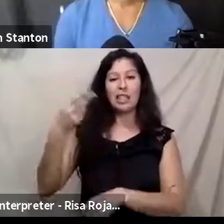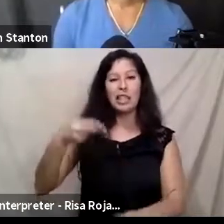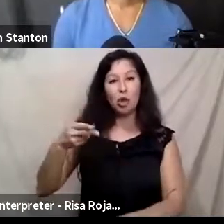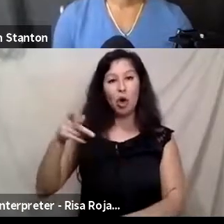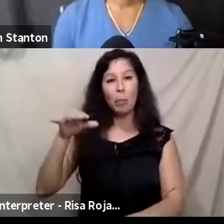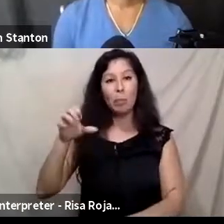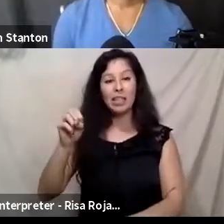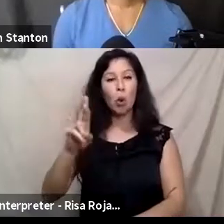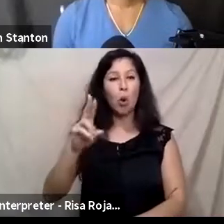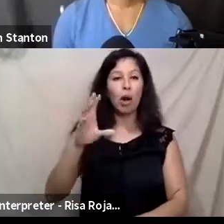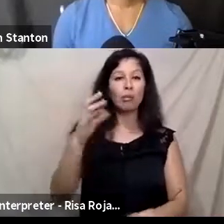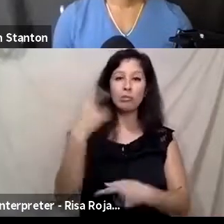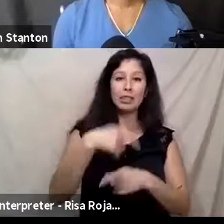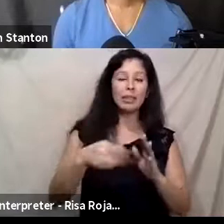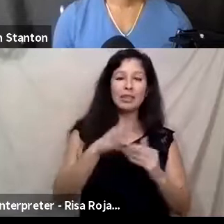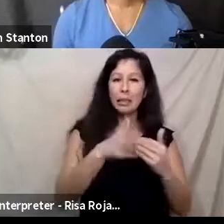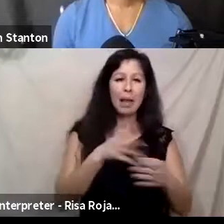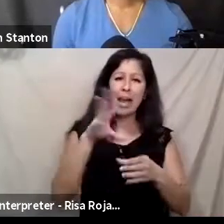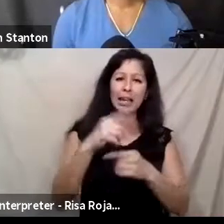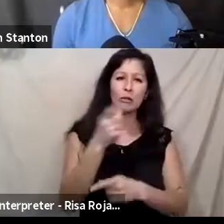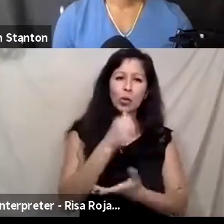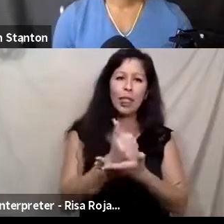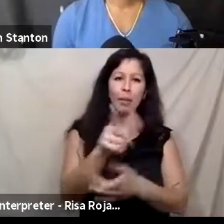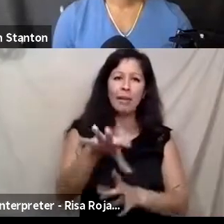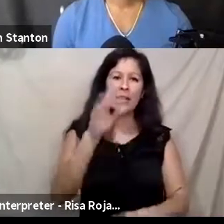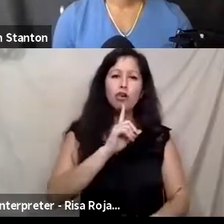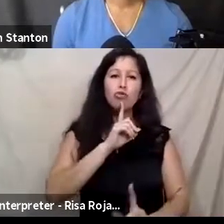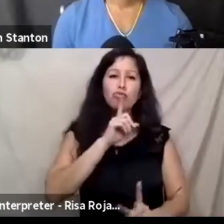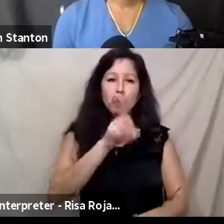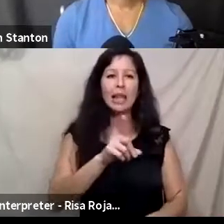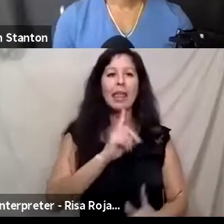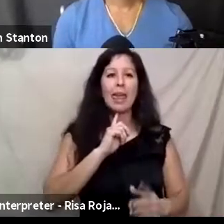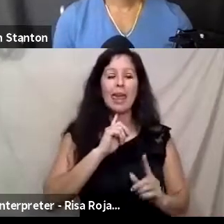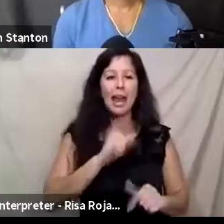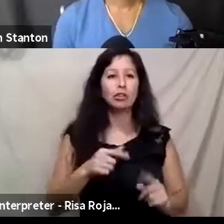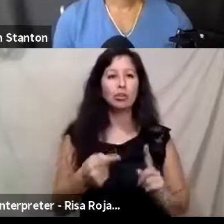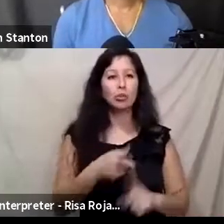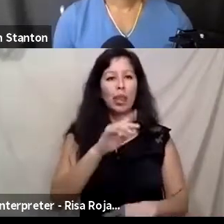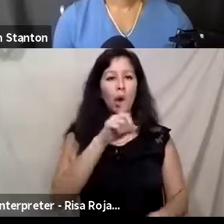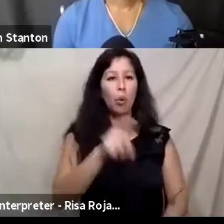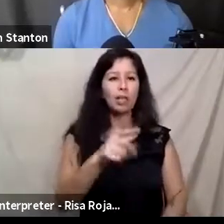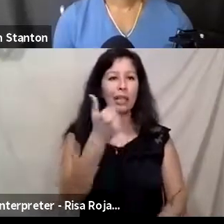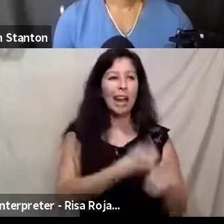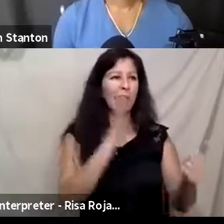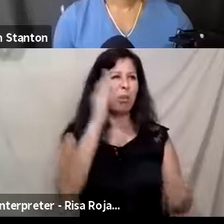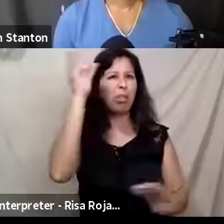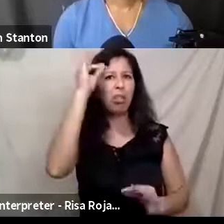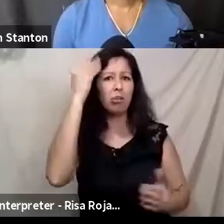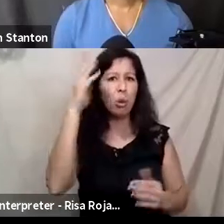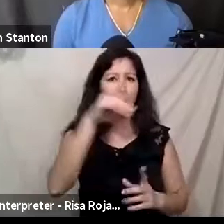Engage someone who can help you find the real answers to the questions that everyone will have.